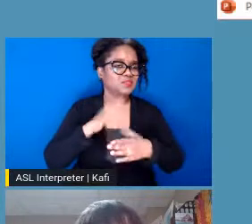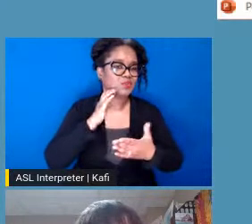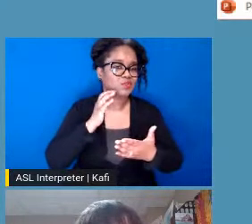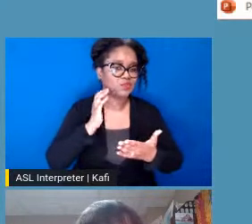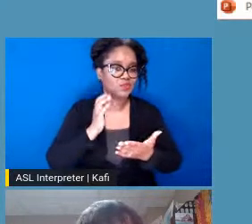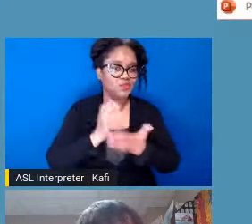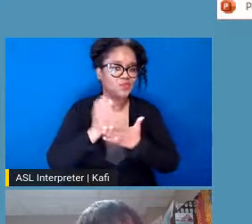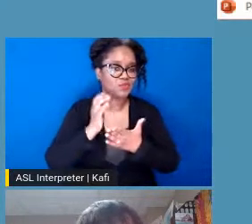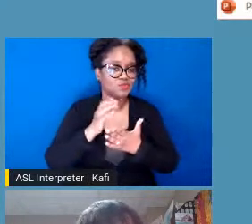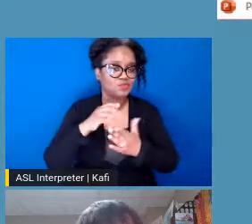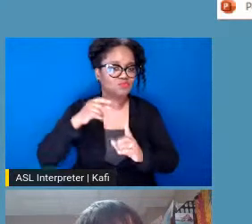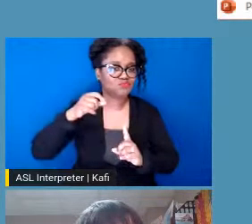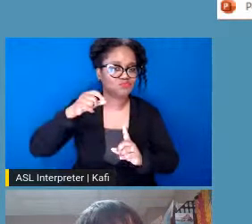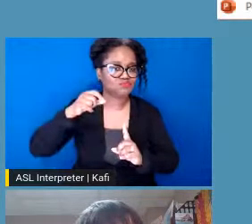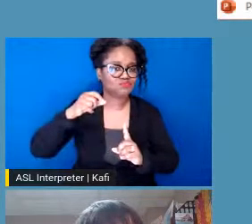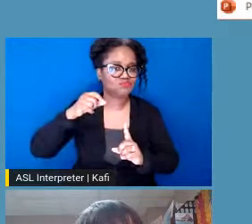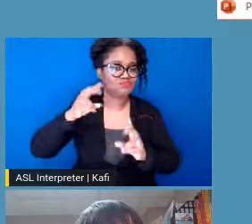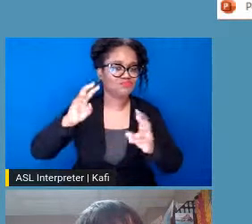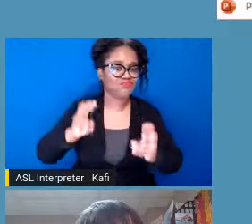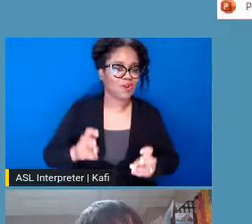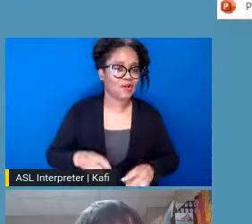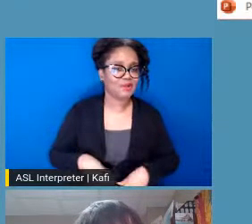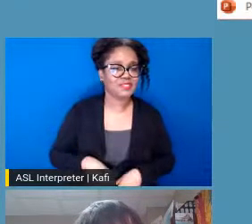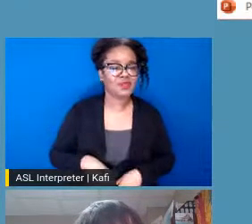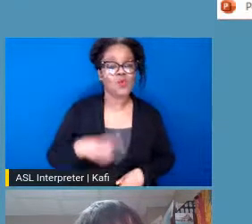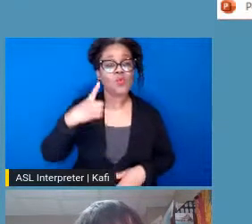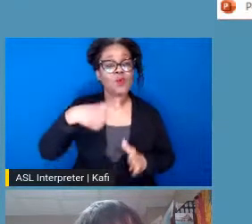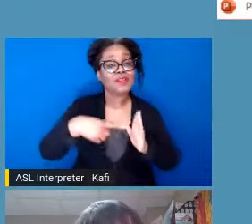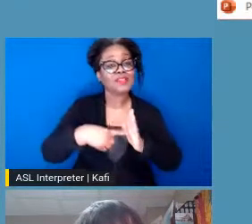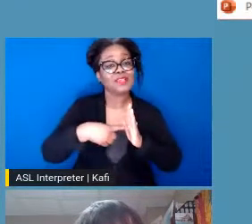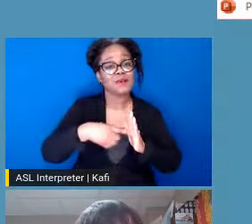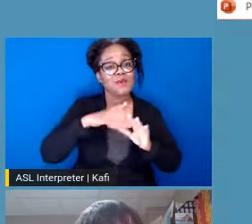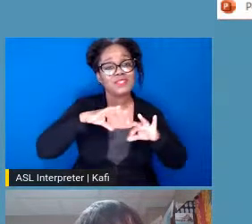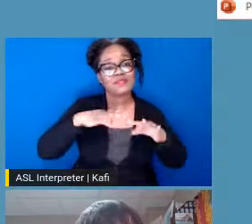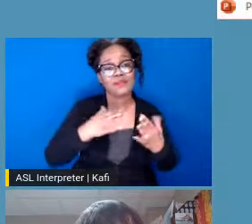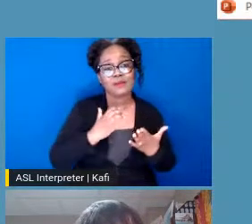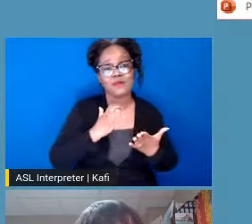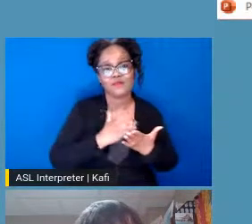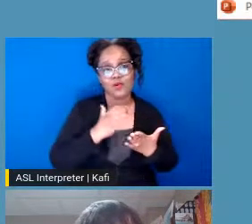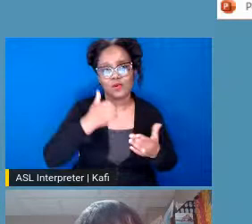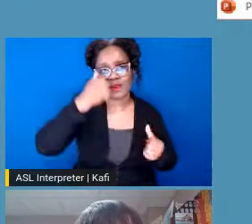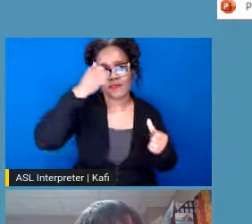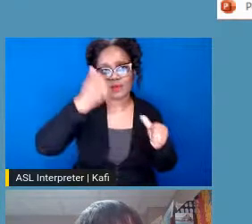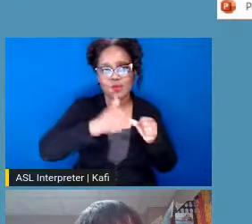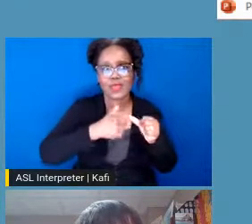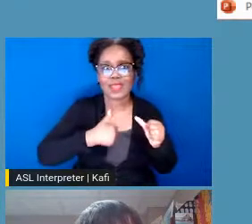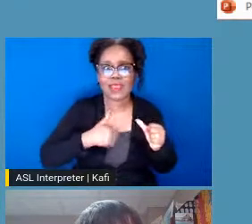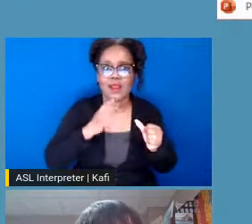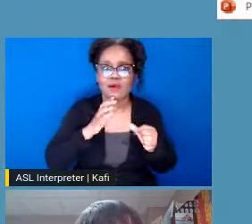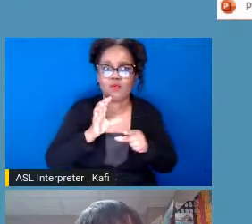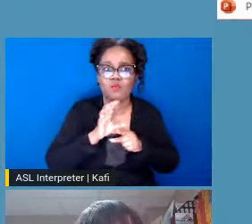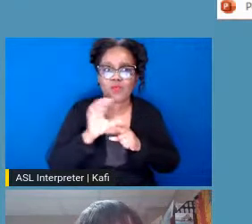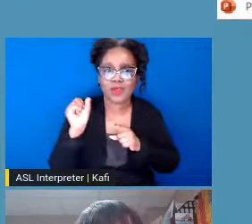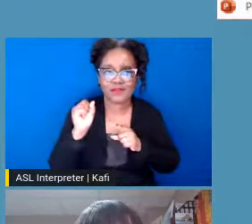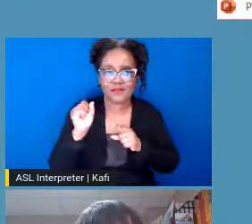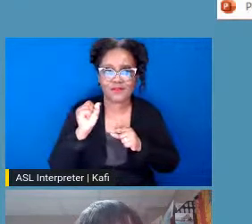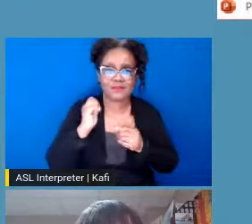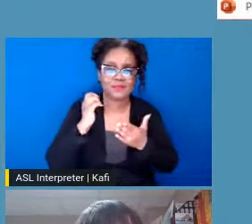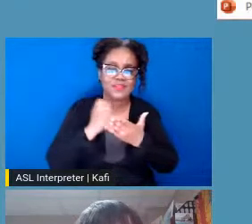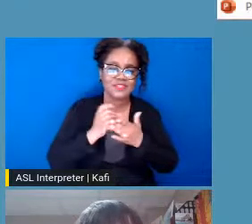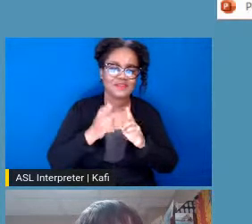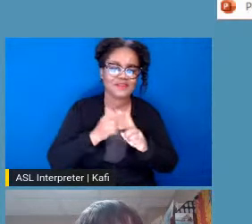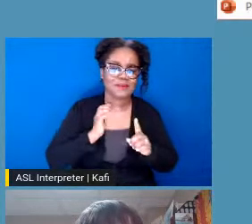And I knew that we had a terrific photograph from one of our photography collections, and a bio that